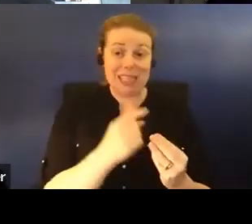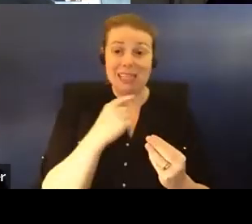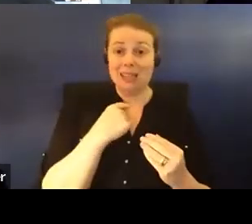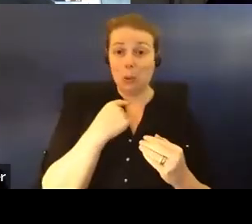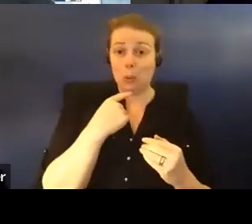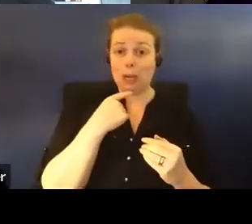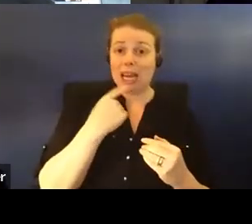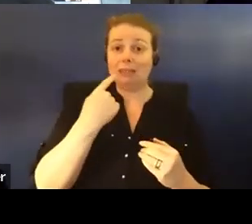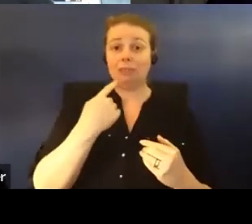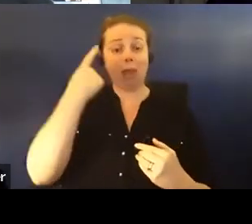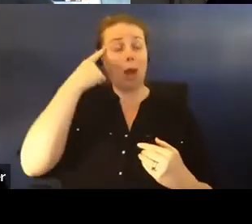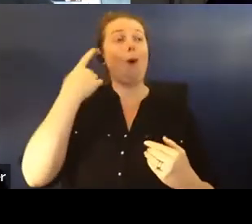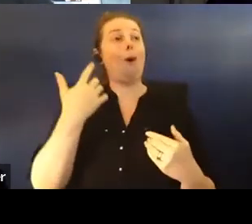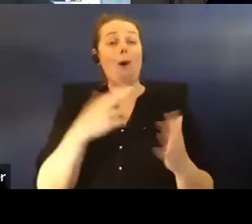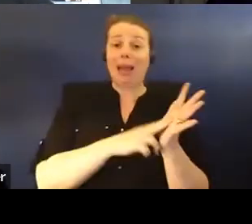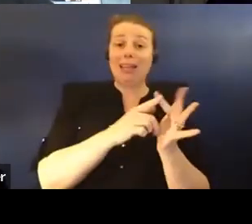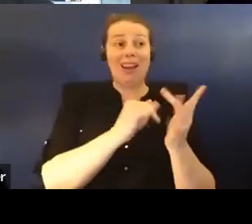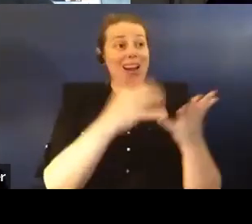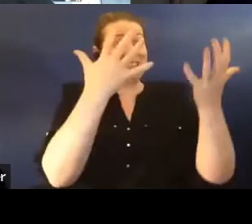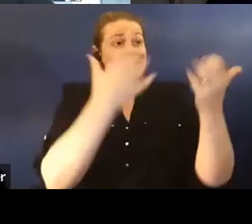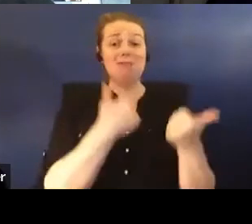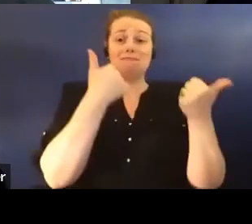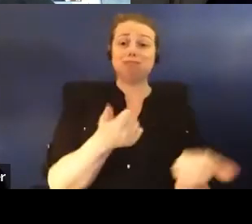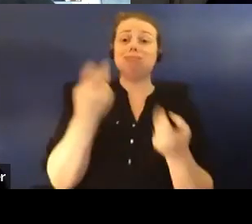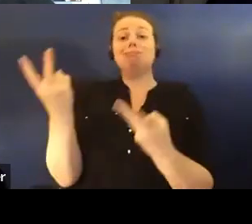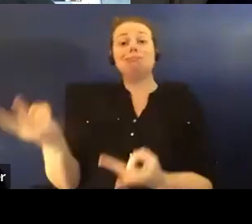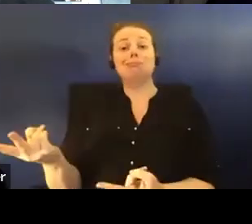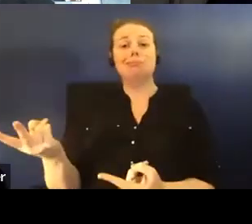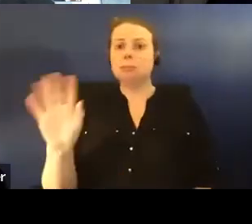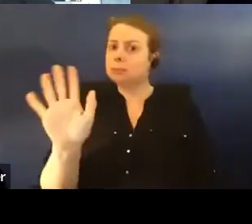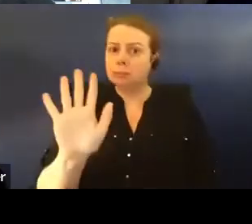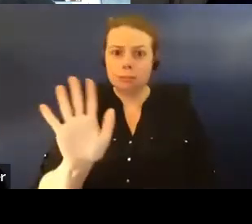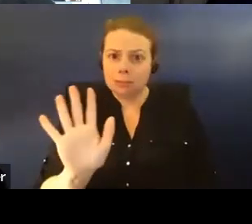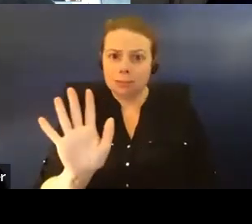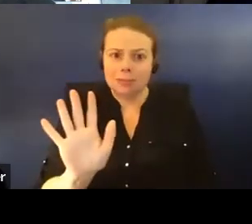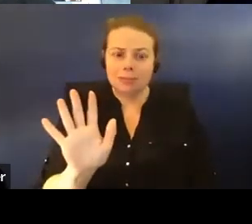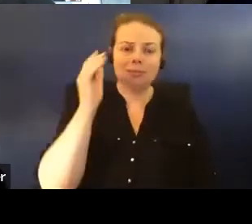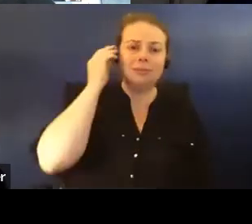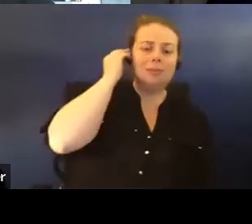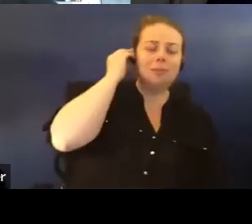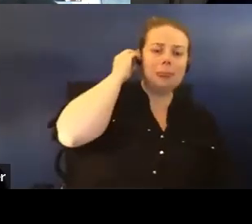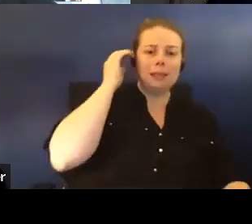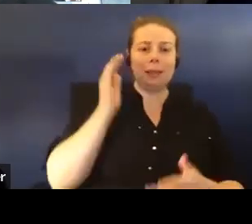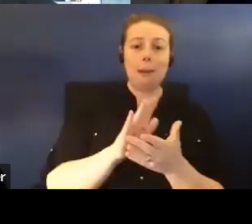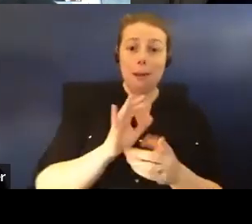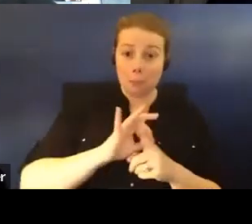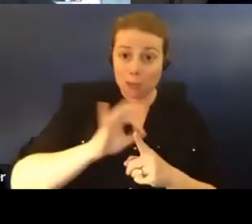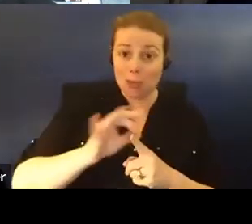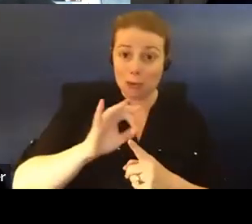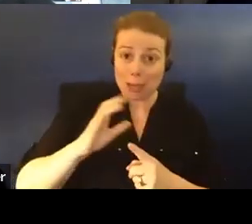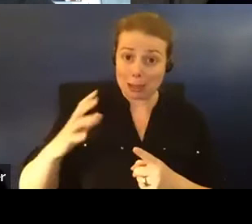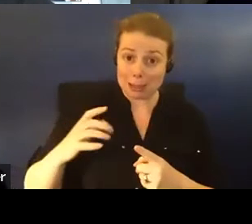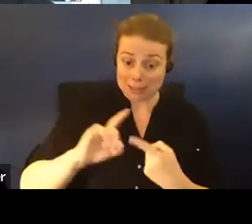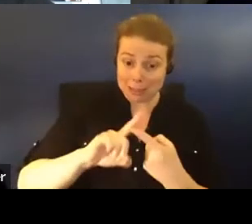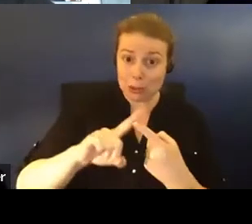now, we can all relax, as we've very much seen in the last few months with some of the reforms that are happening. But even beyond that,